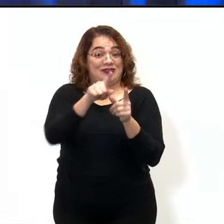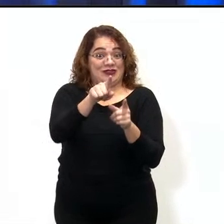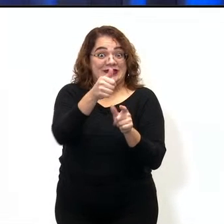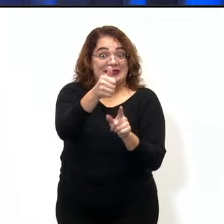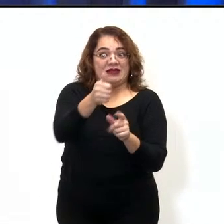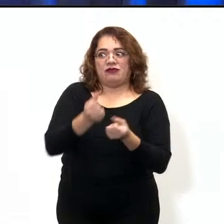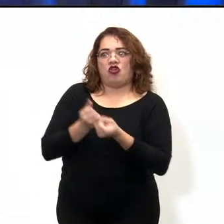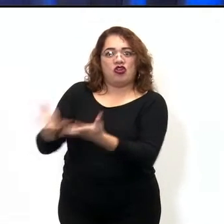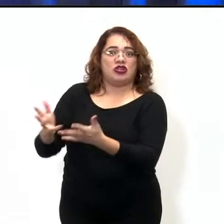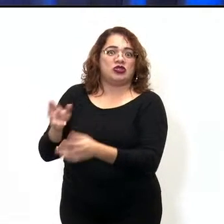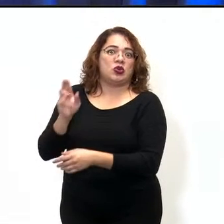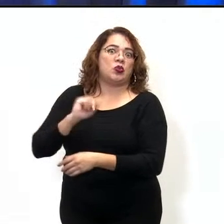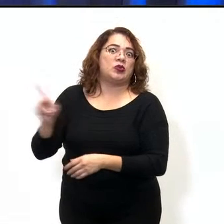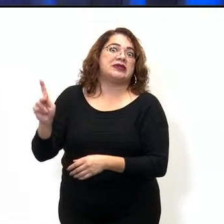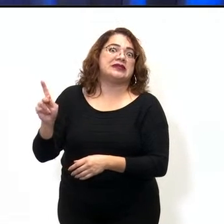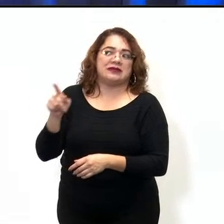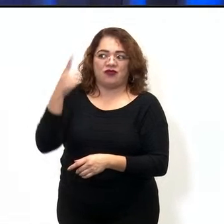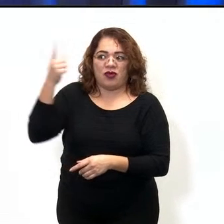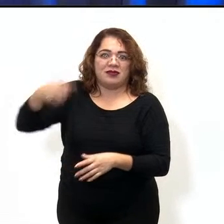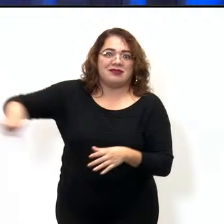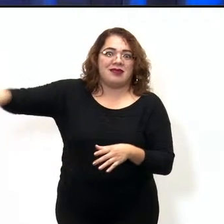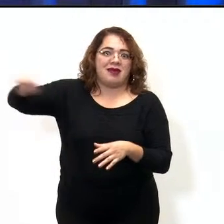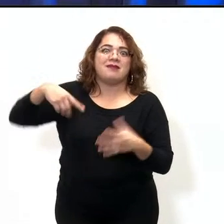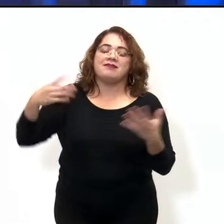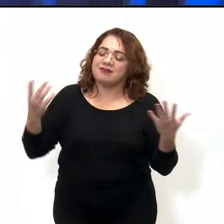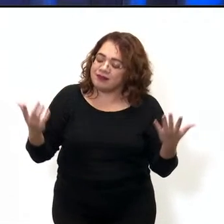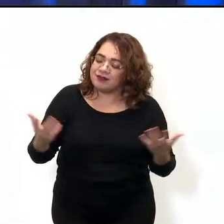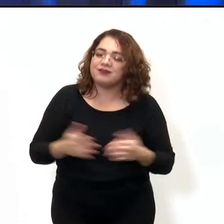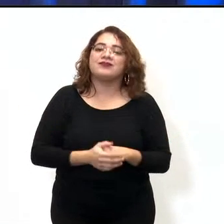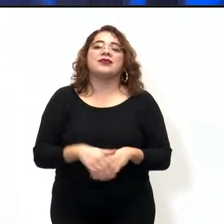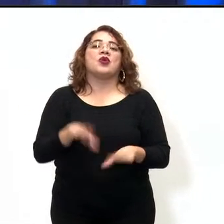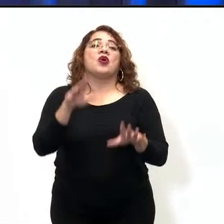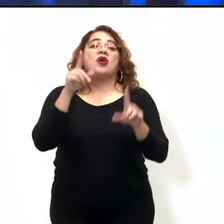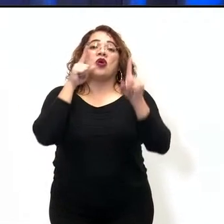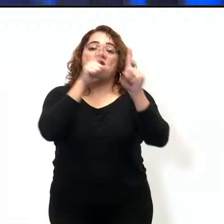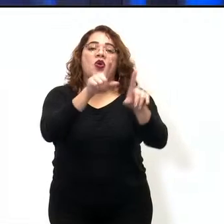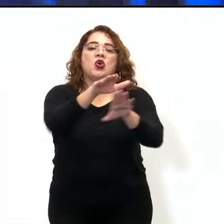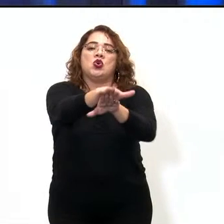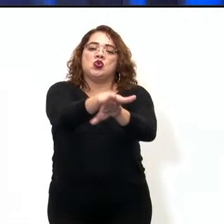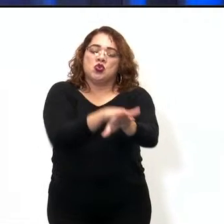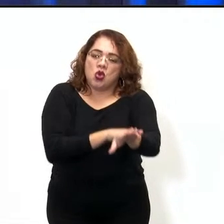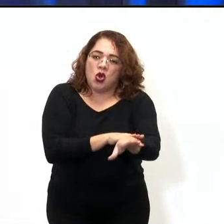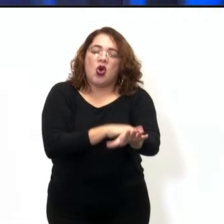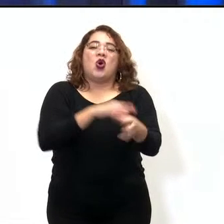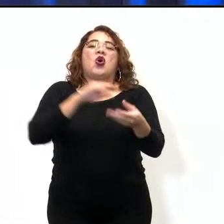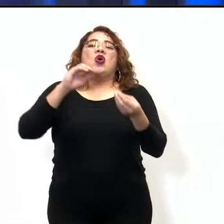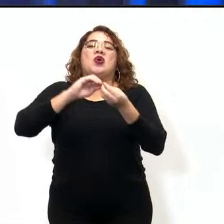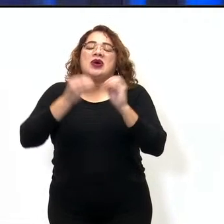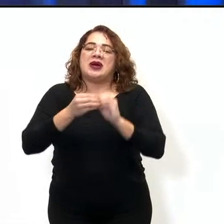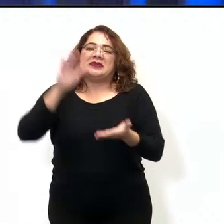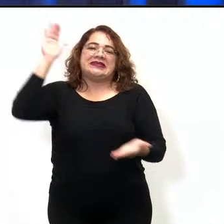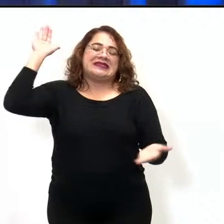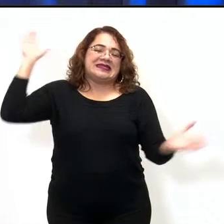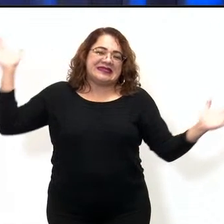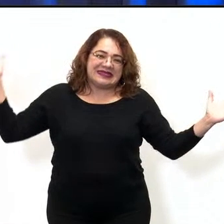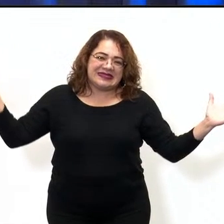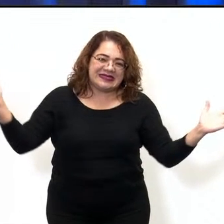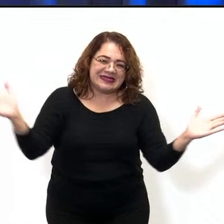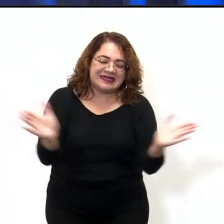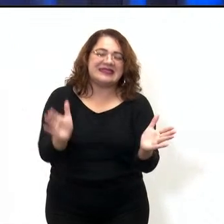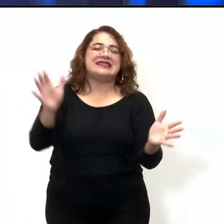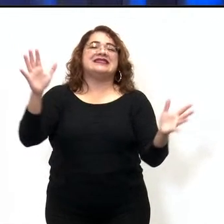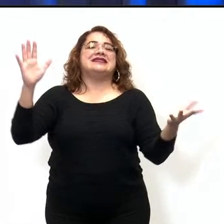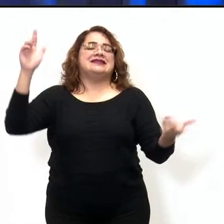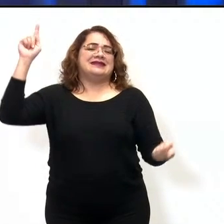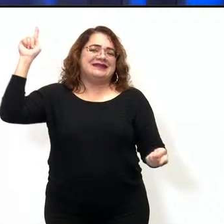the middle of this massive surge, and we're doing what we can to slow it down and make things better, but we can only do it if everybody is proactive in slowing it down